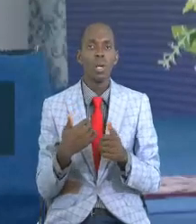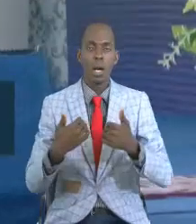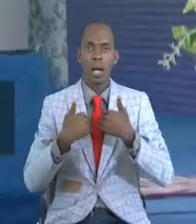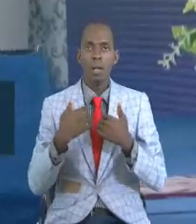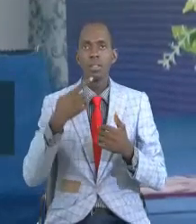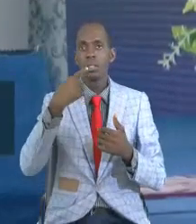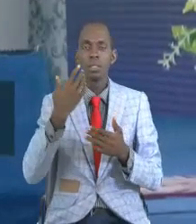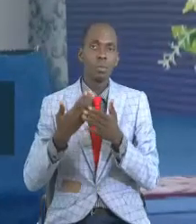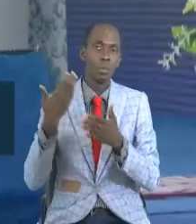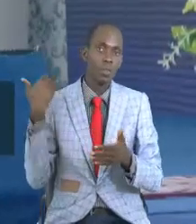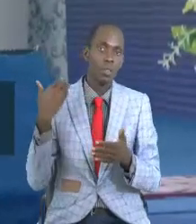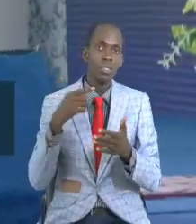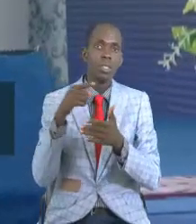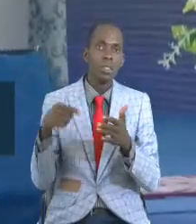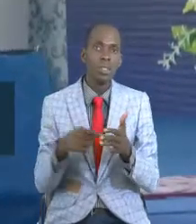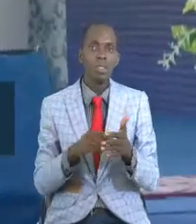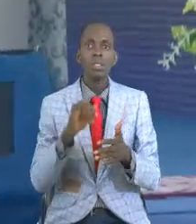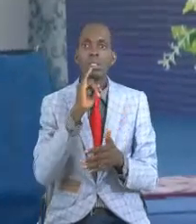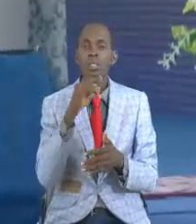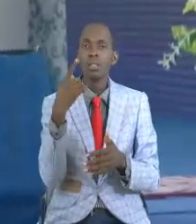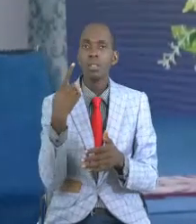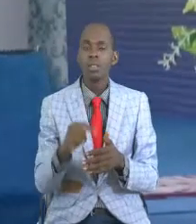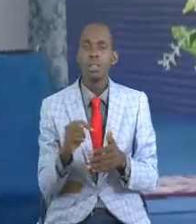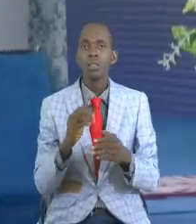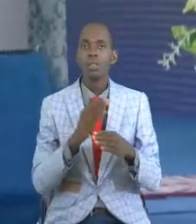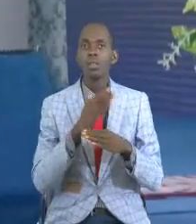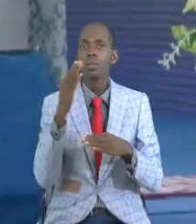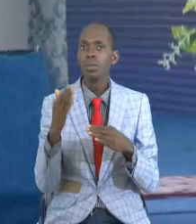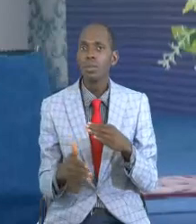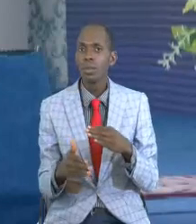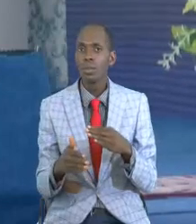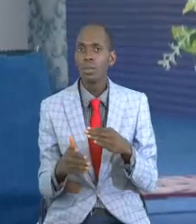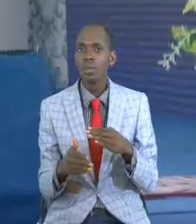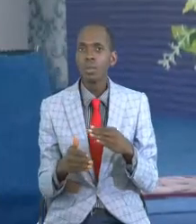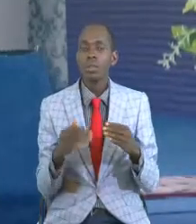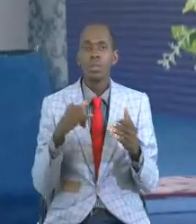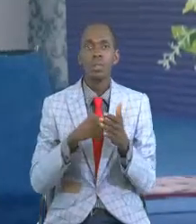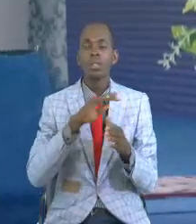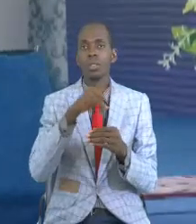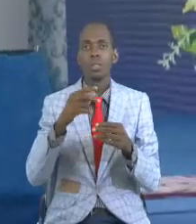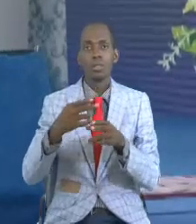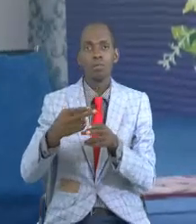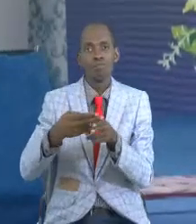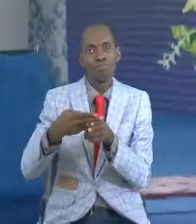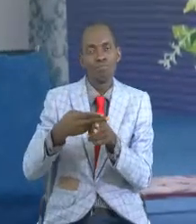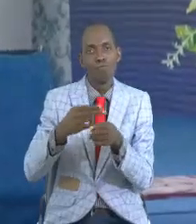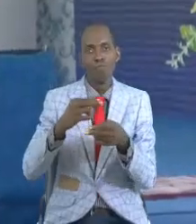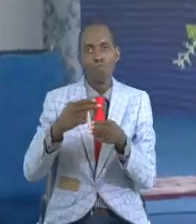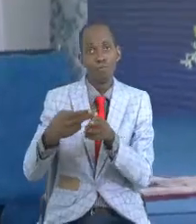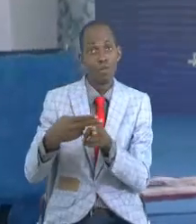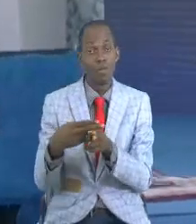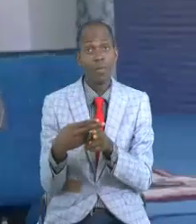this is the psalm this is the summary and this is the